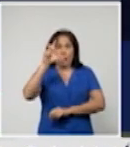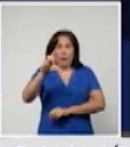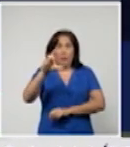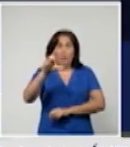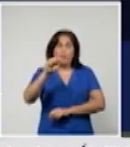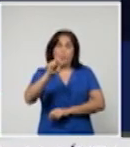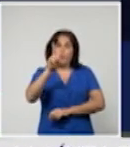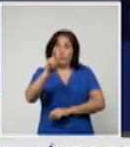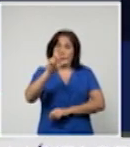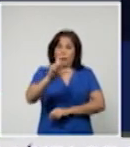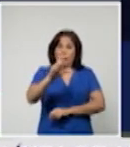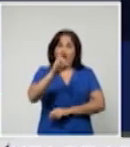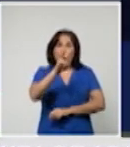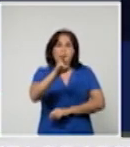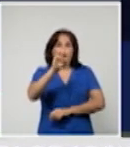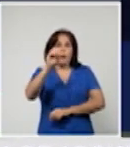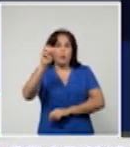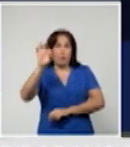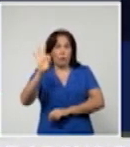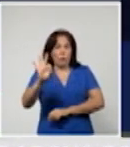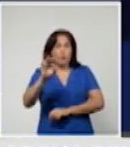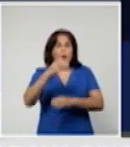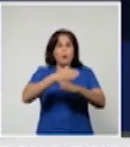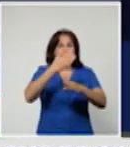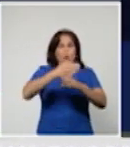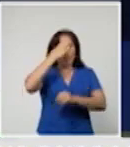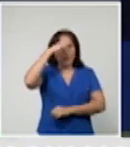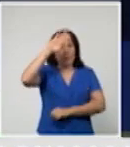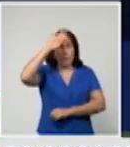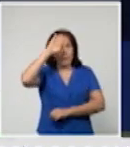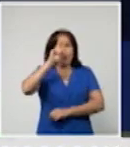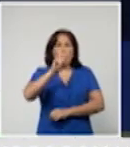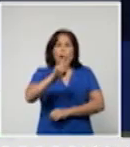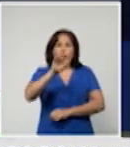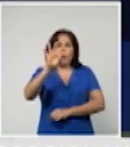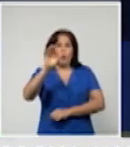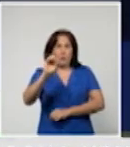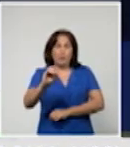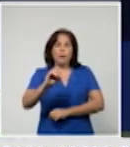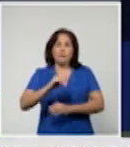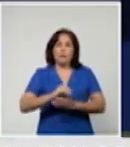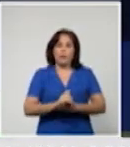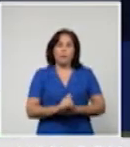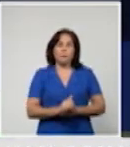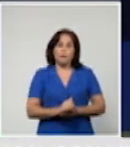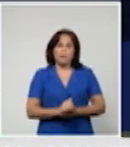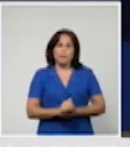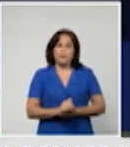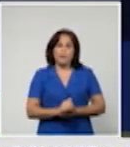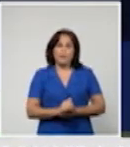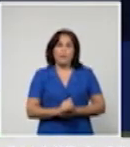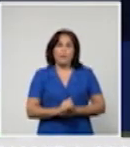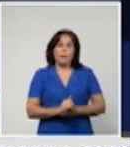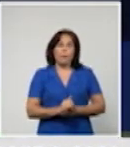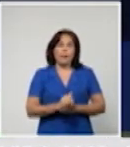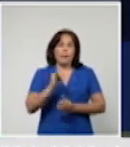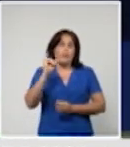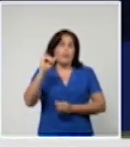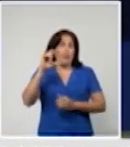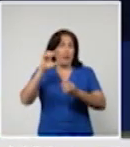712 in Havana's Hygiene, Epidemiology and Microbiology Center, 308 in Villa